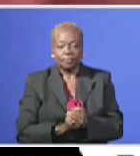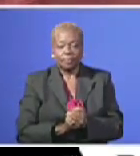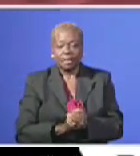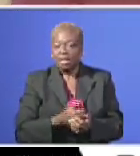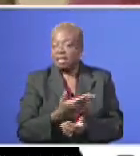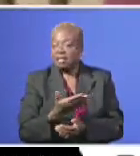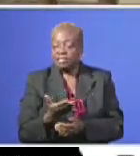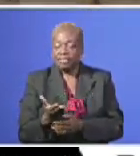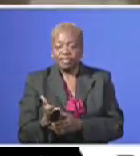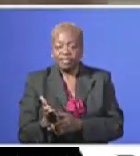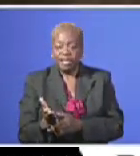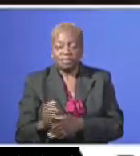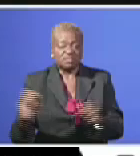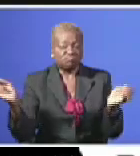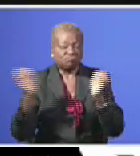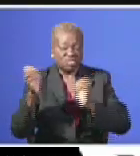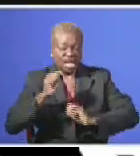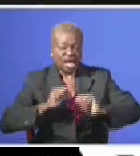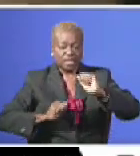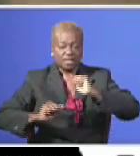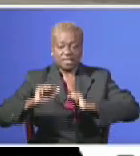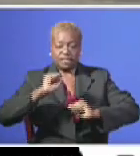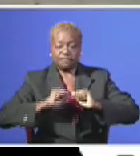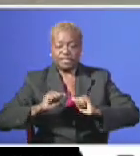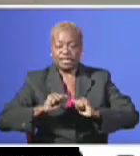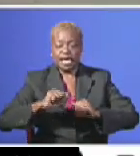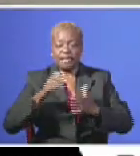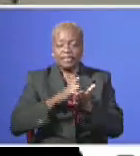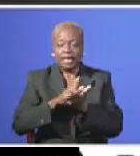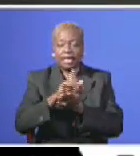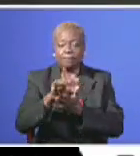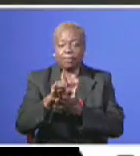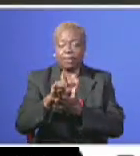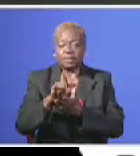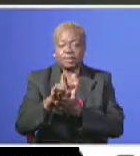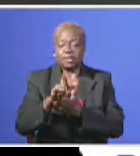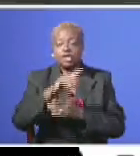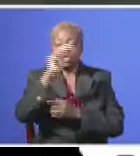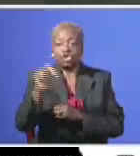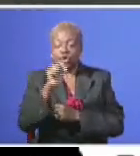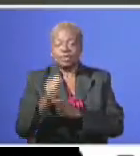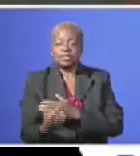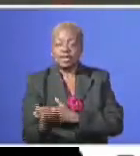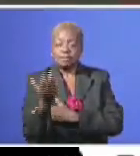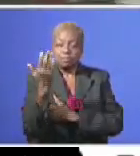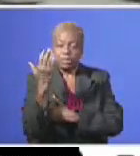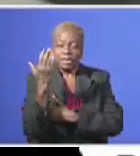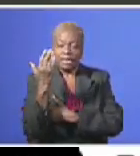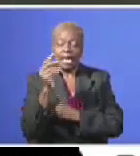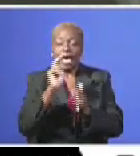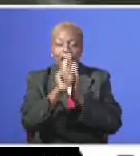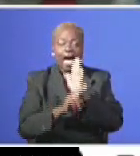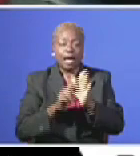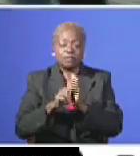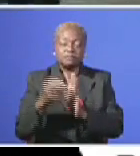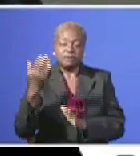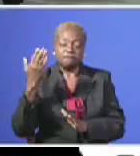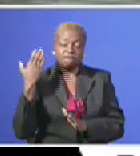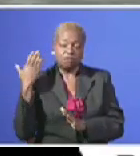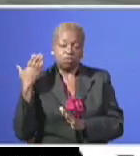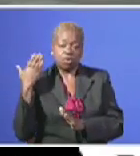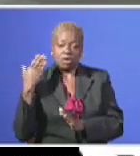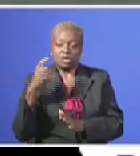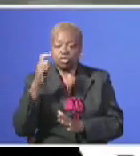There was limited passenger activity at the Lyndon Pinling International Airport and General Aviation Tuesday morning, just hours before stricter traveling measures